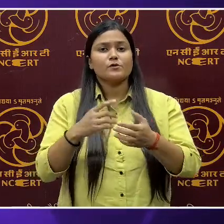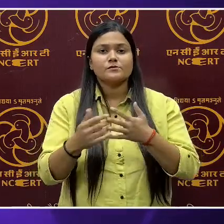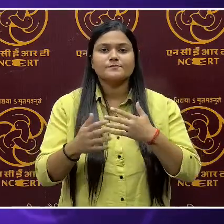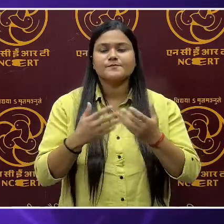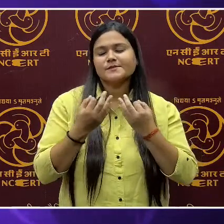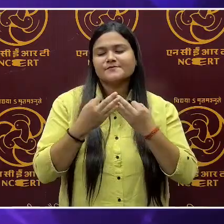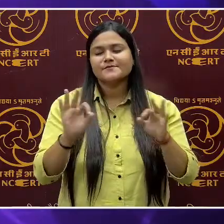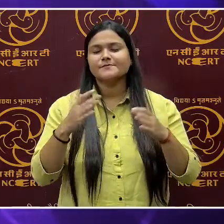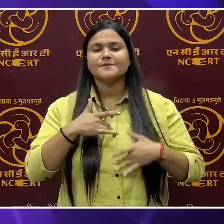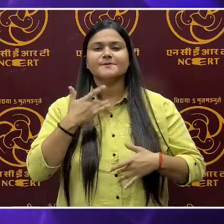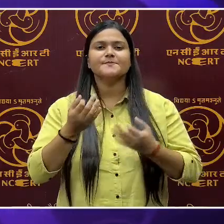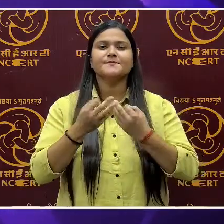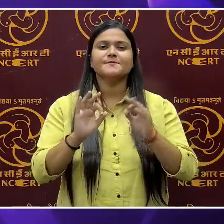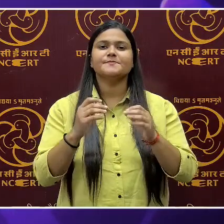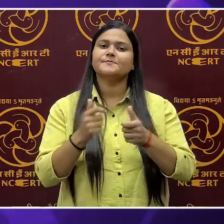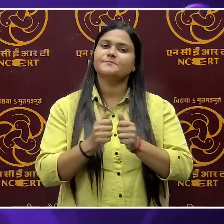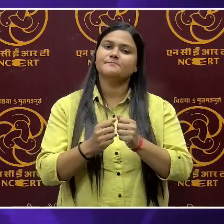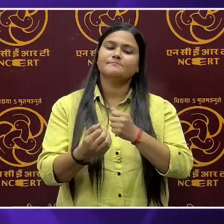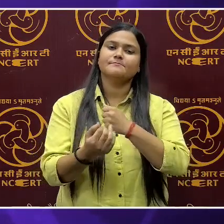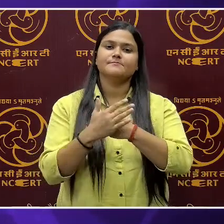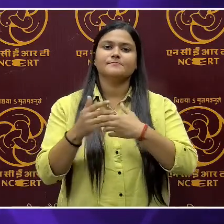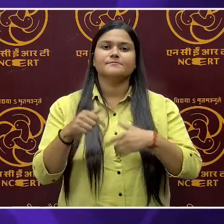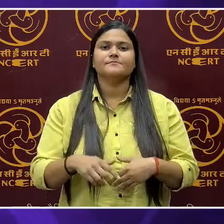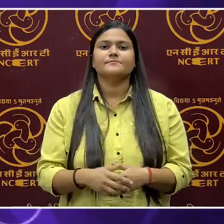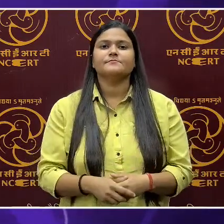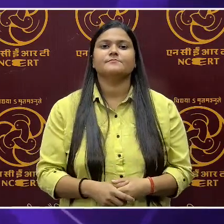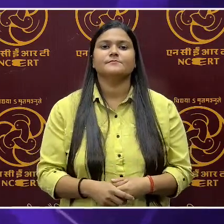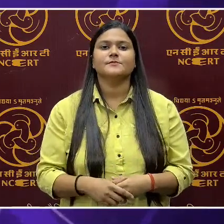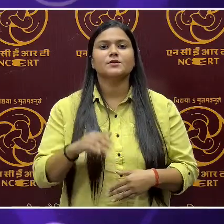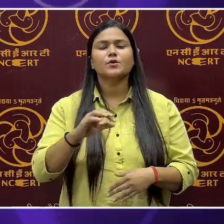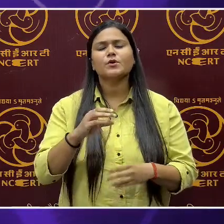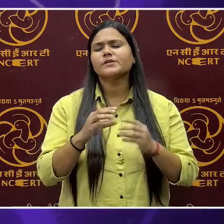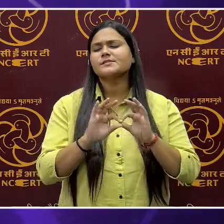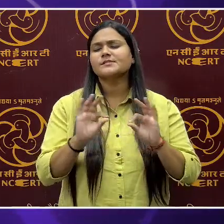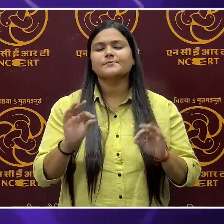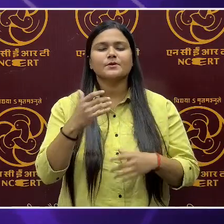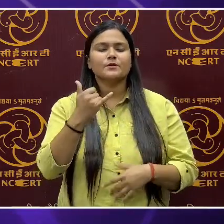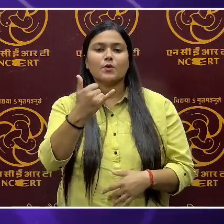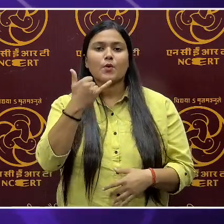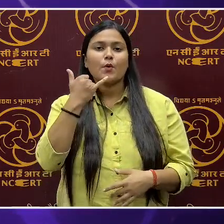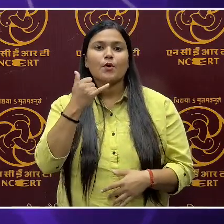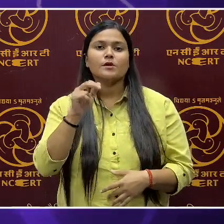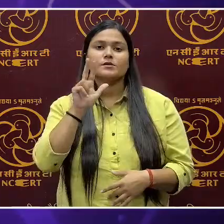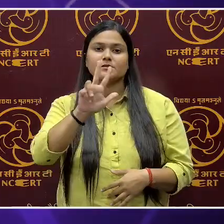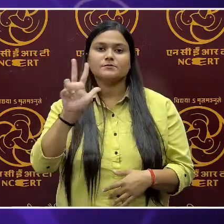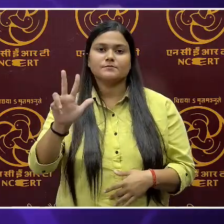free to reach out to us. Let me tell you, you can simply call us on our number, that is